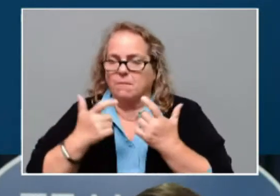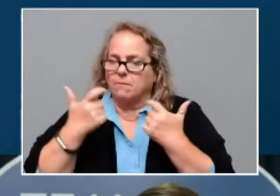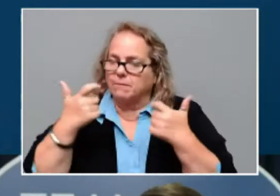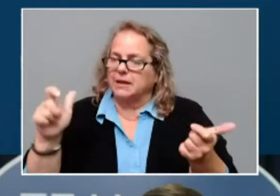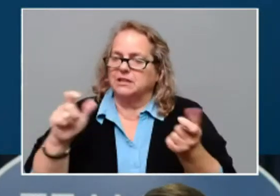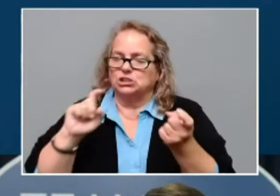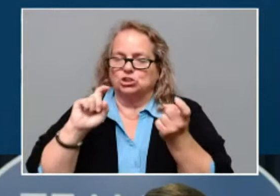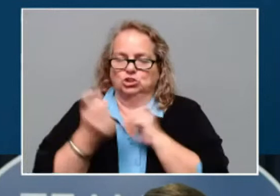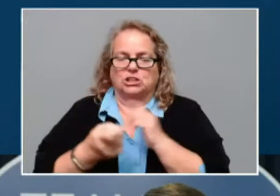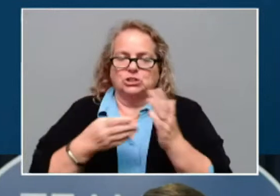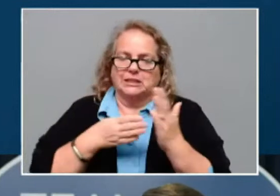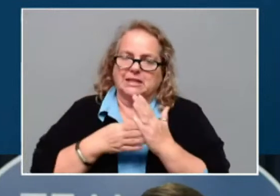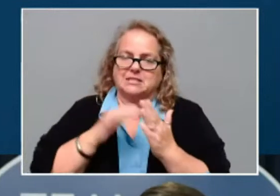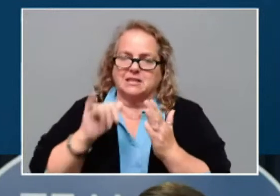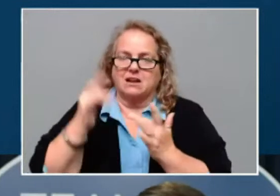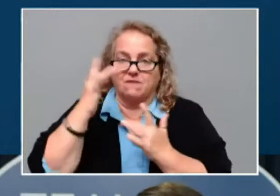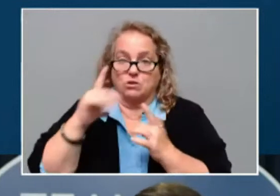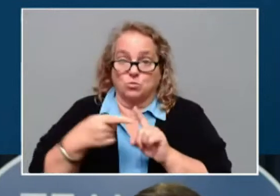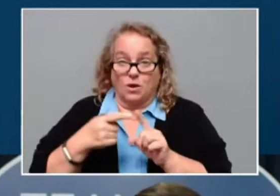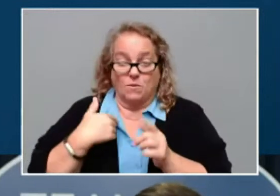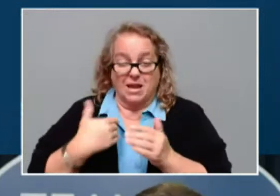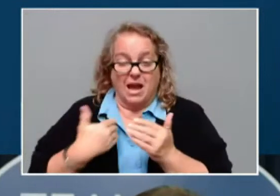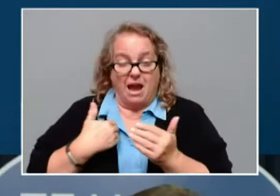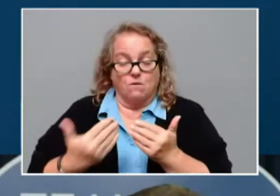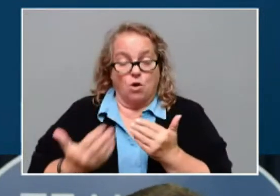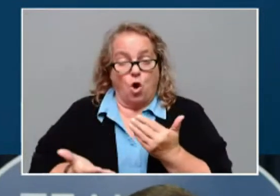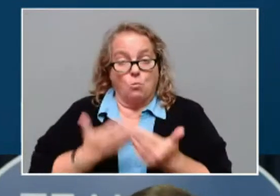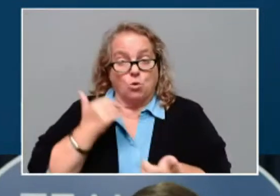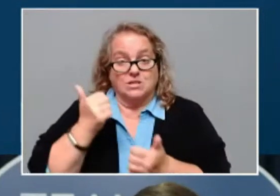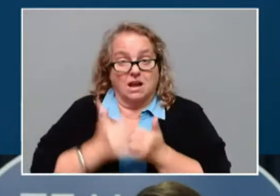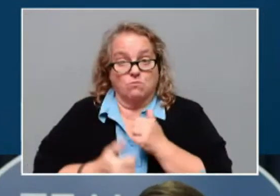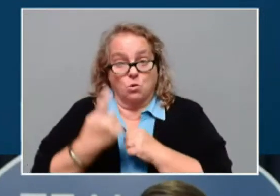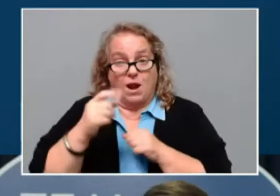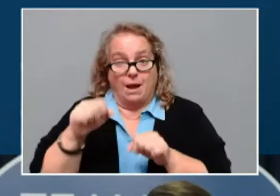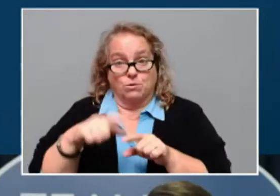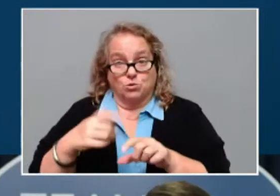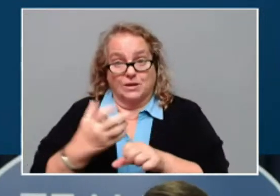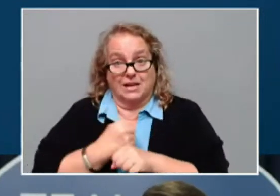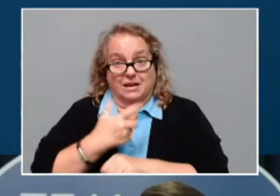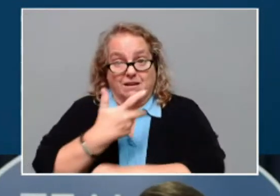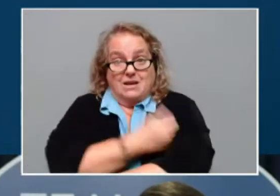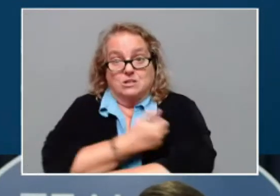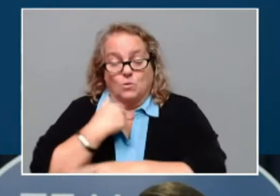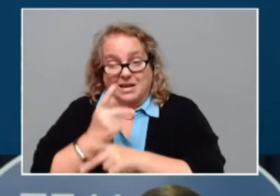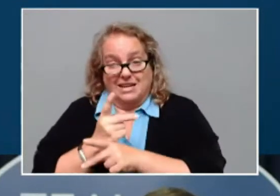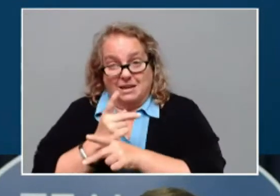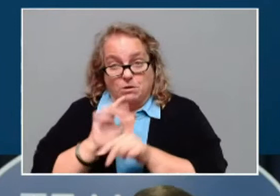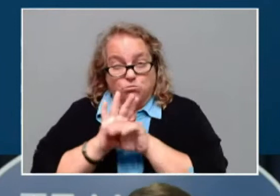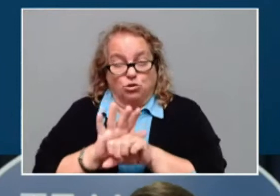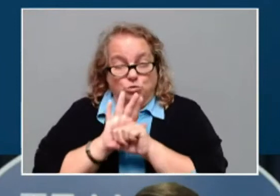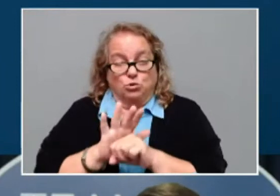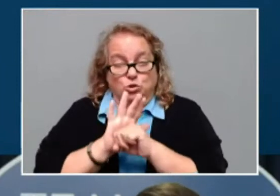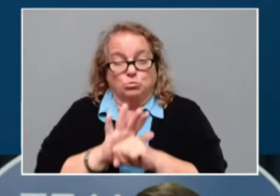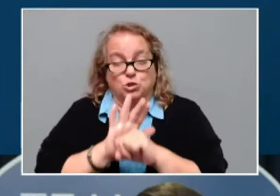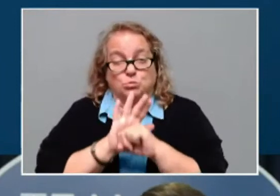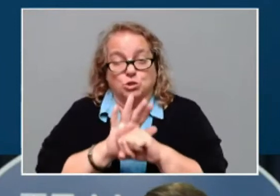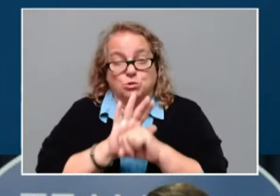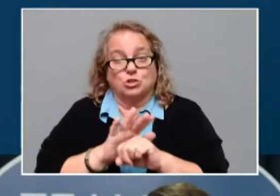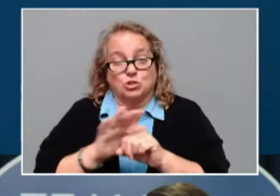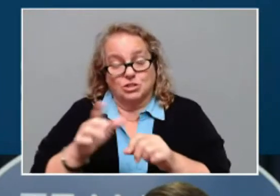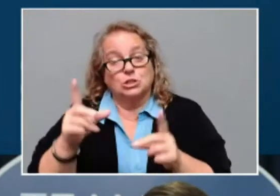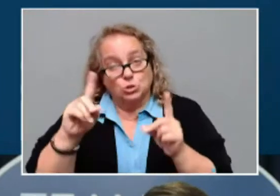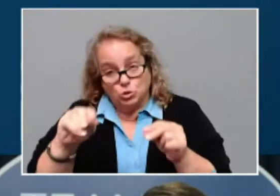just about everybody able to get vaccinated and we continue to press, then not only do we have cases going down now,